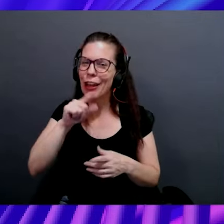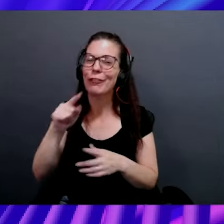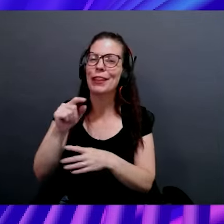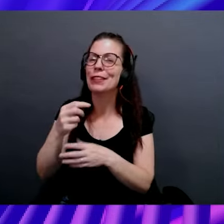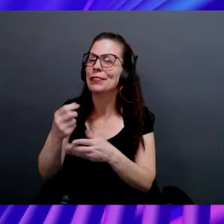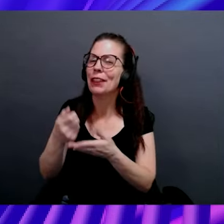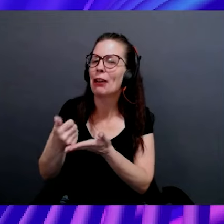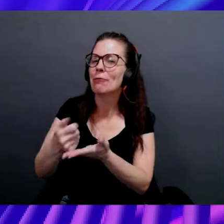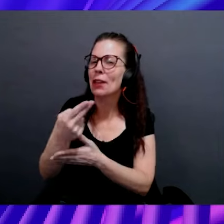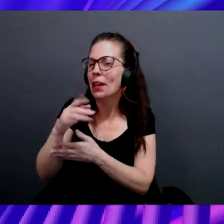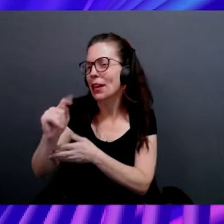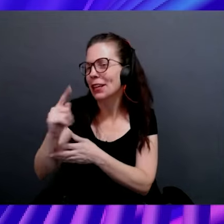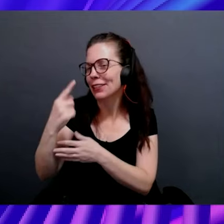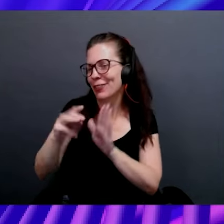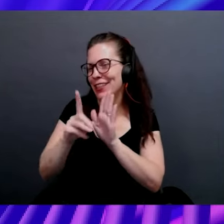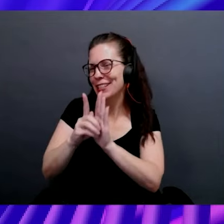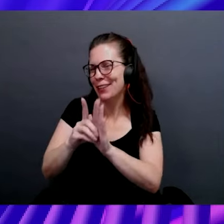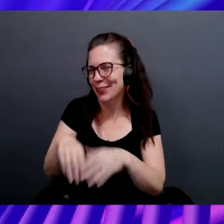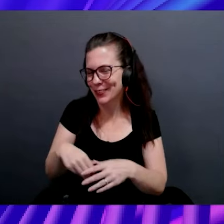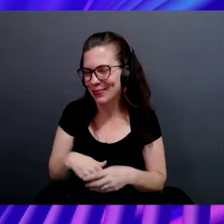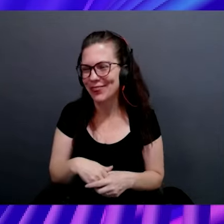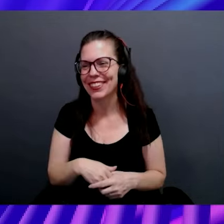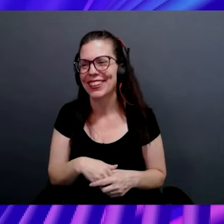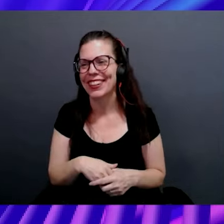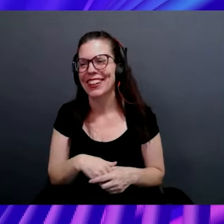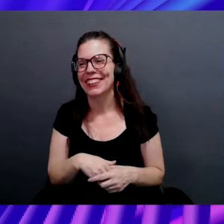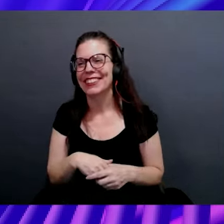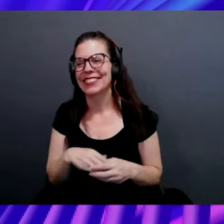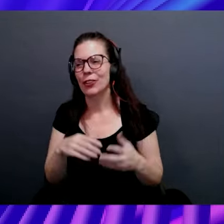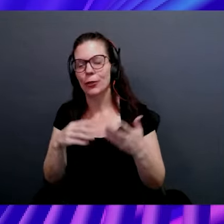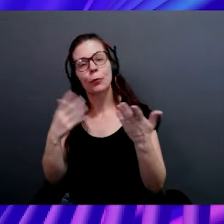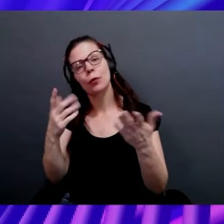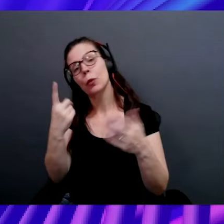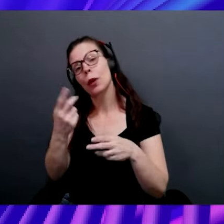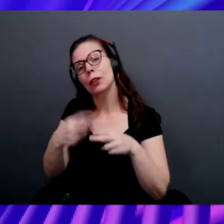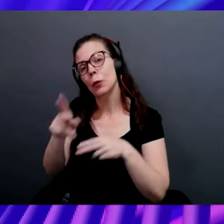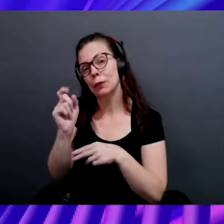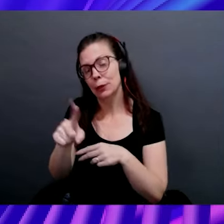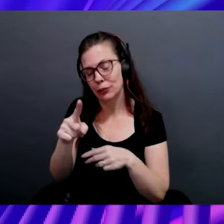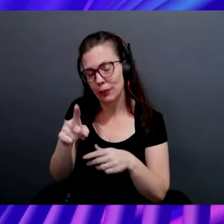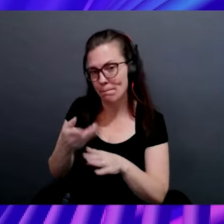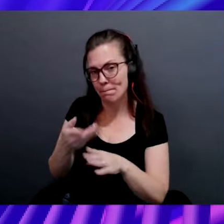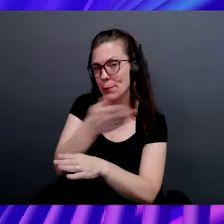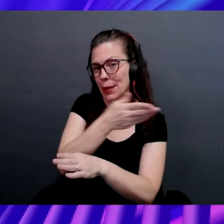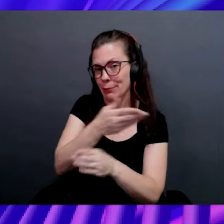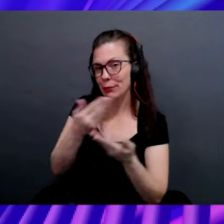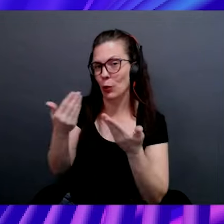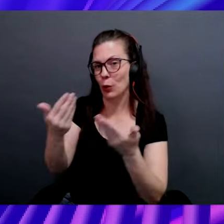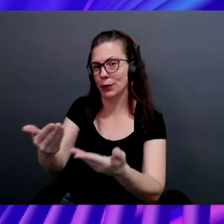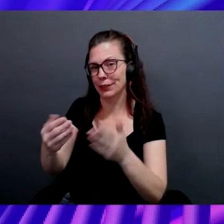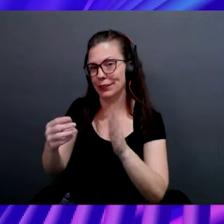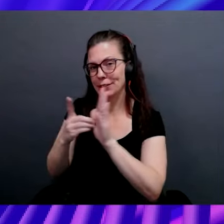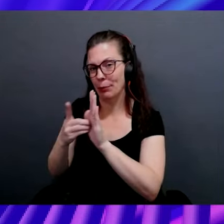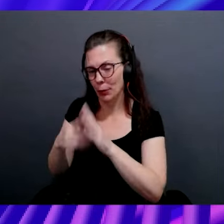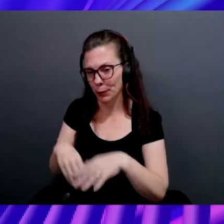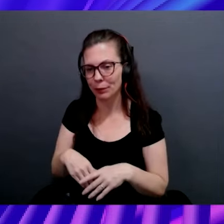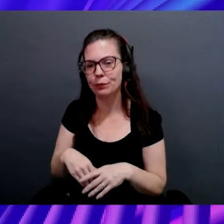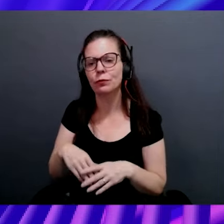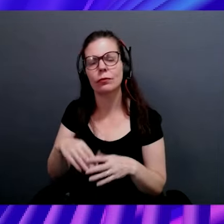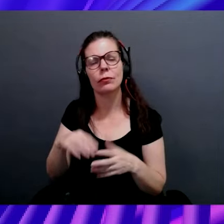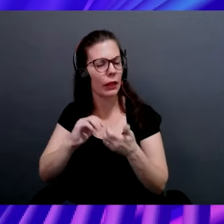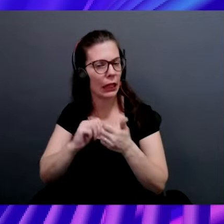demos here in a bit. Yeah, so one quick question before we jump into demos. So how do